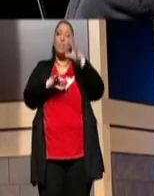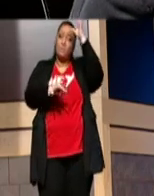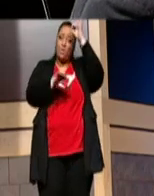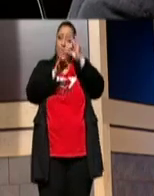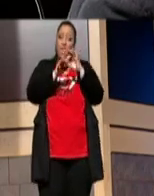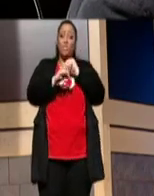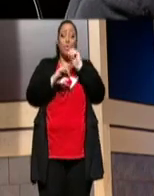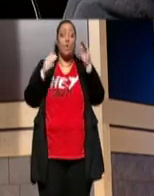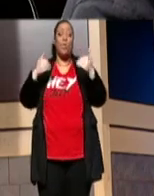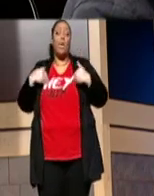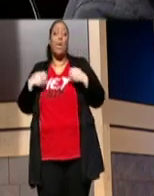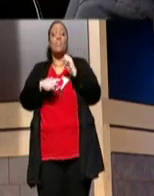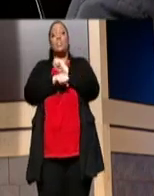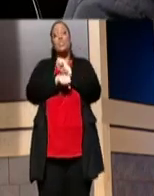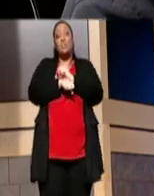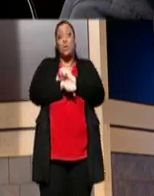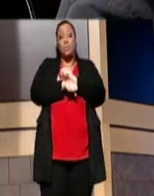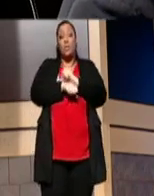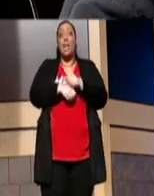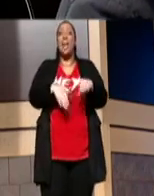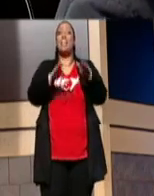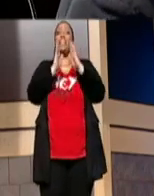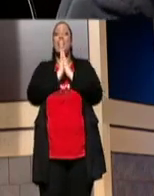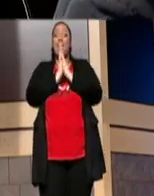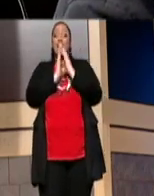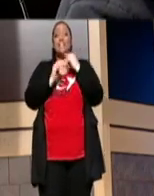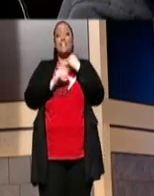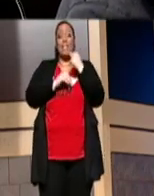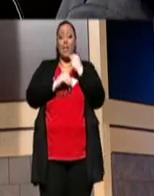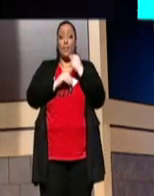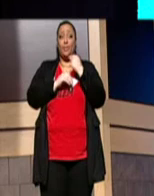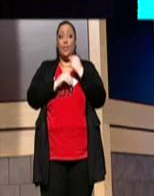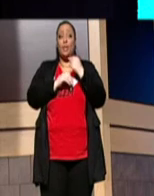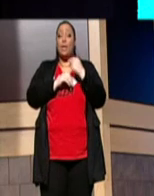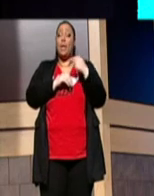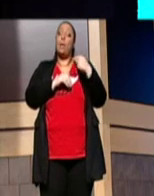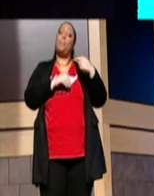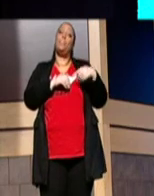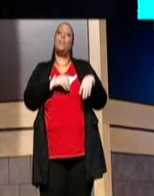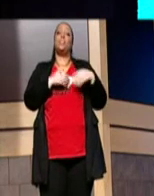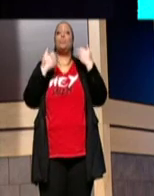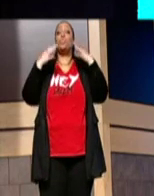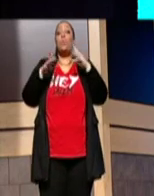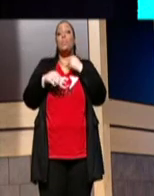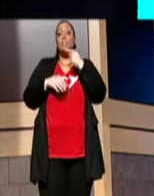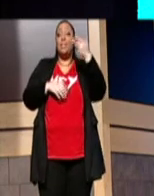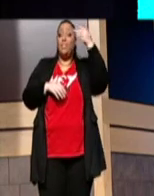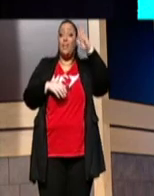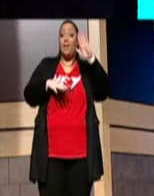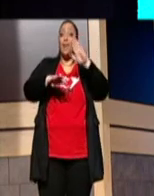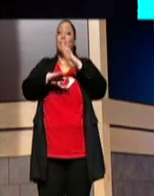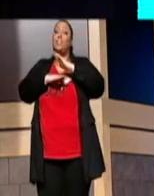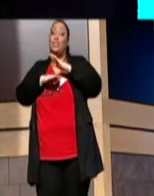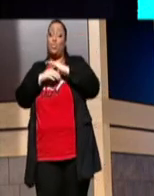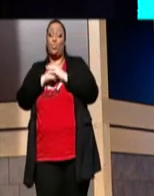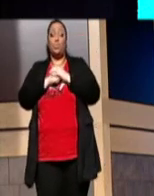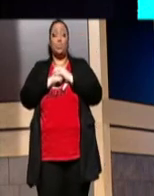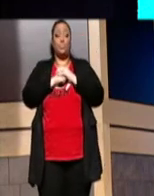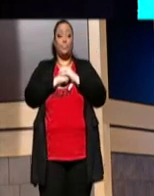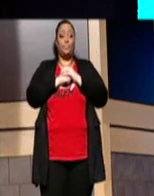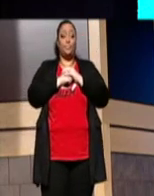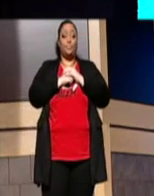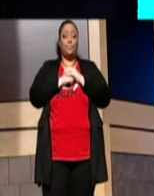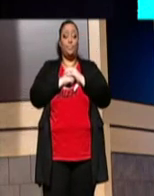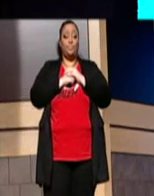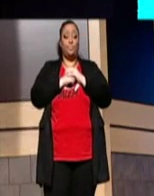unemployed. I didn't ask that because Pastor Winston already said, God is our source, and that's how we keep it. Go ahead. And you can